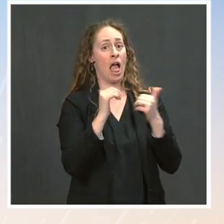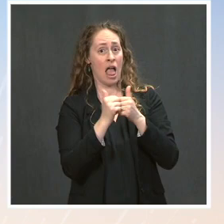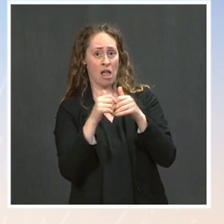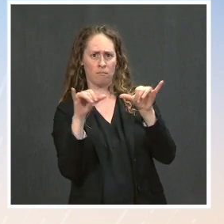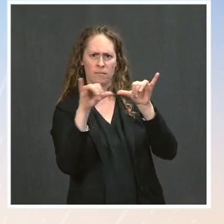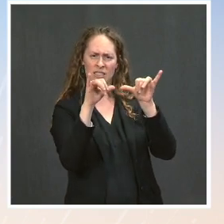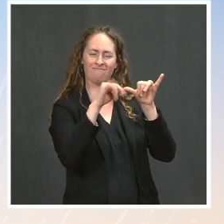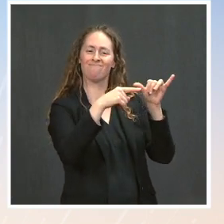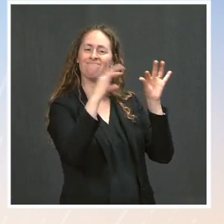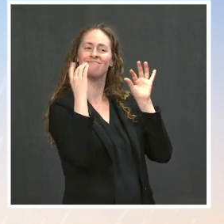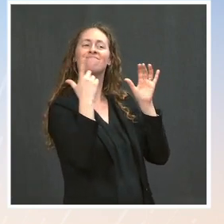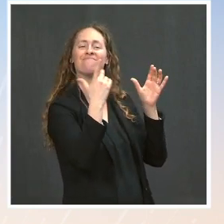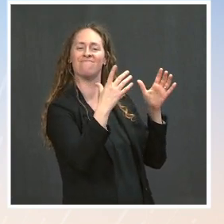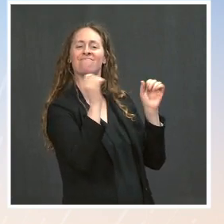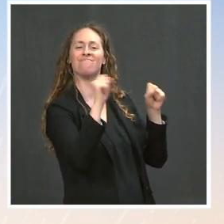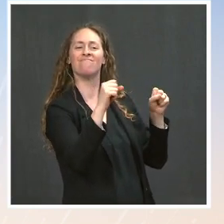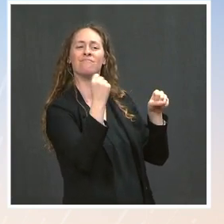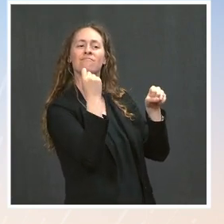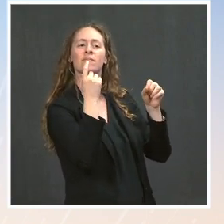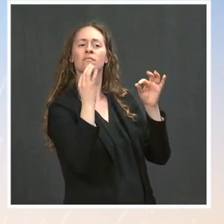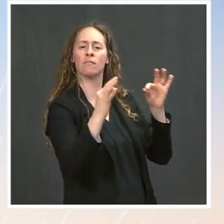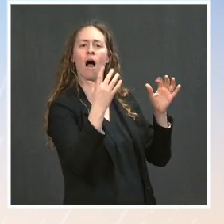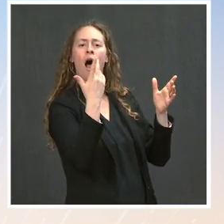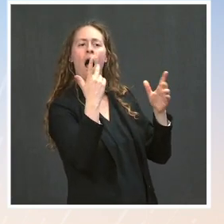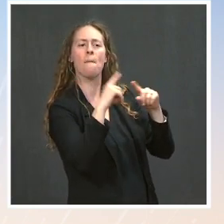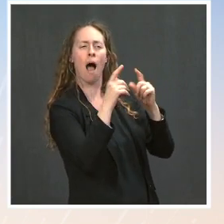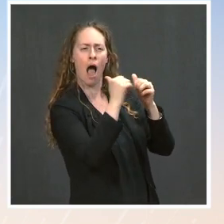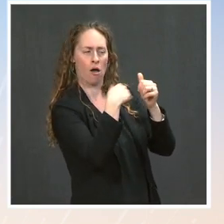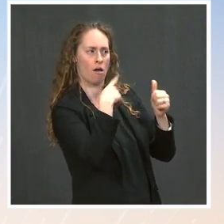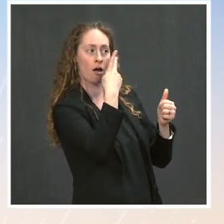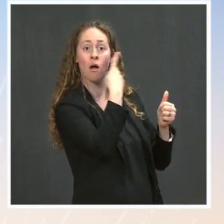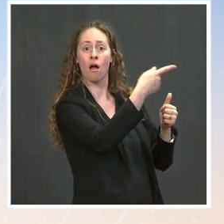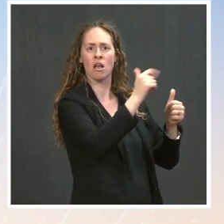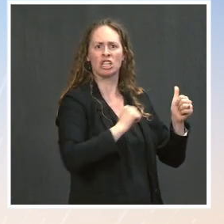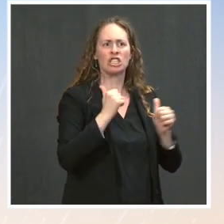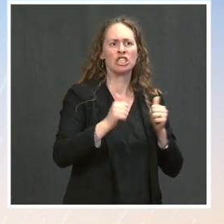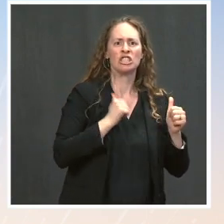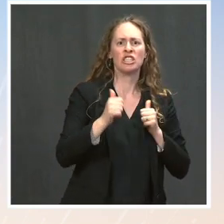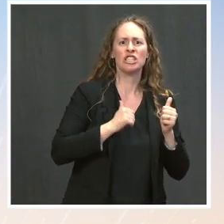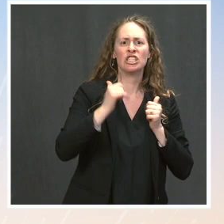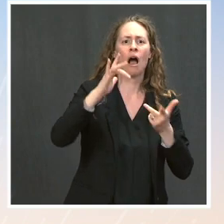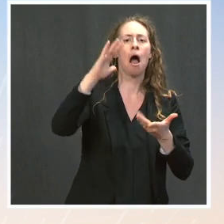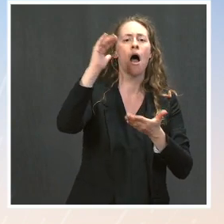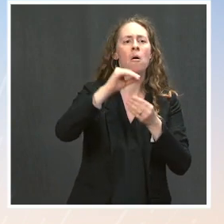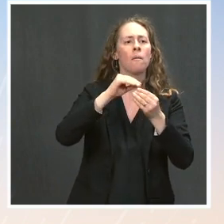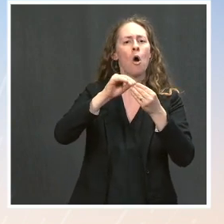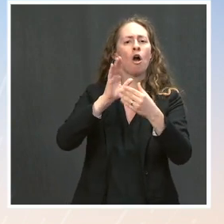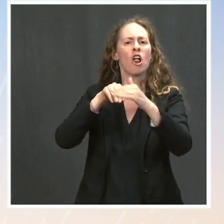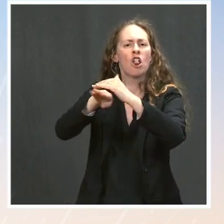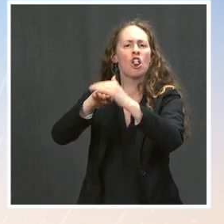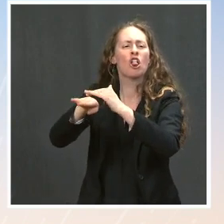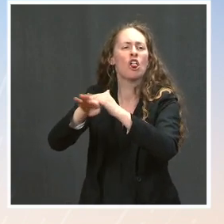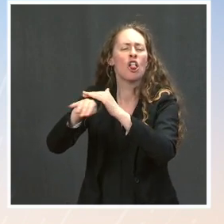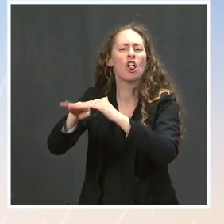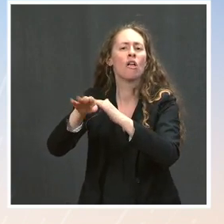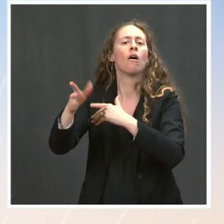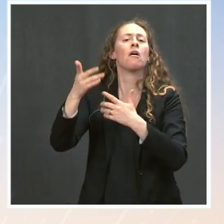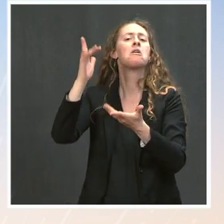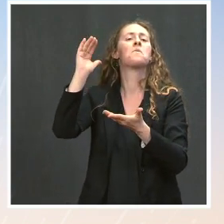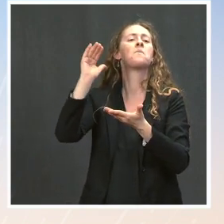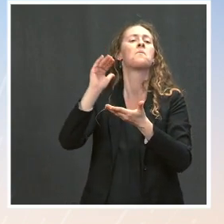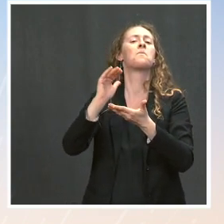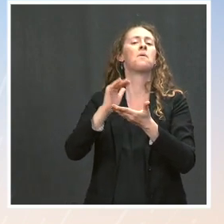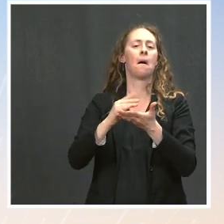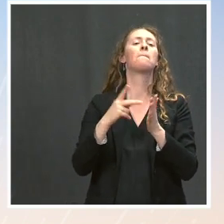to de-escalate the relationship, to, of course, speak out where we have concerns, speak out where we have, take action as